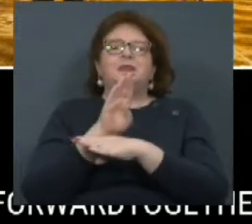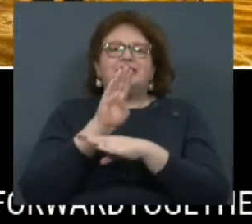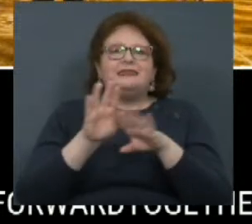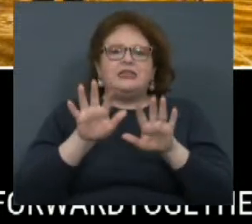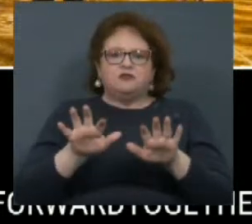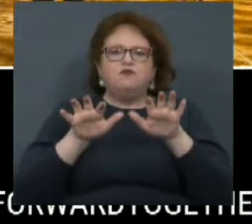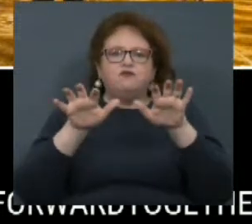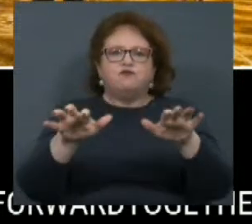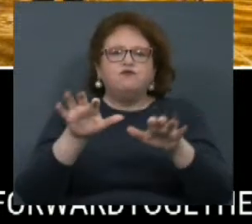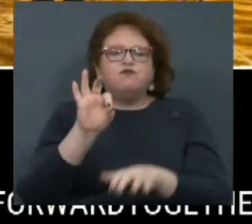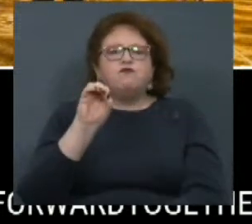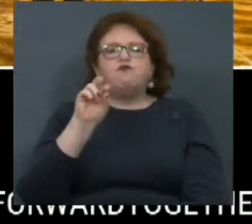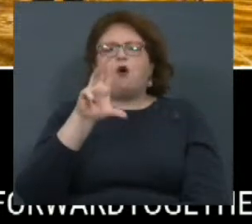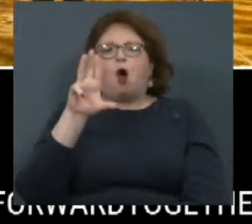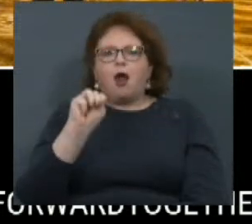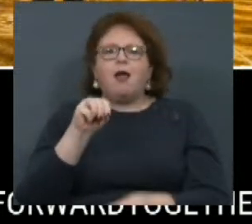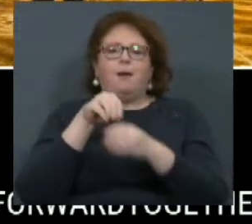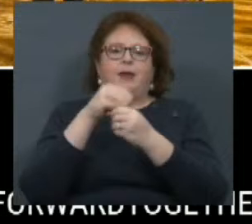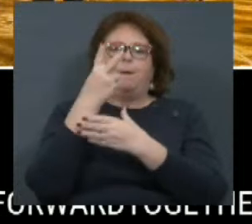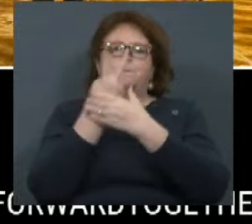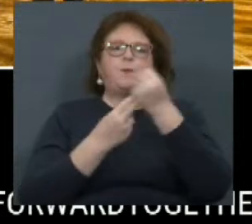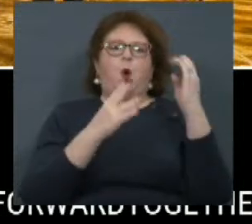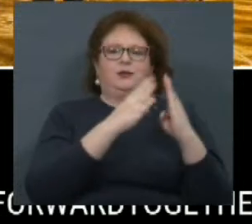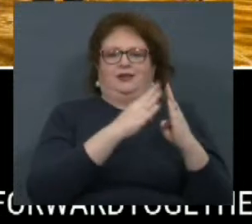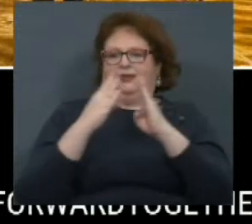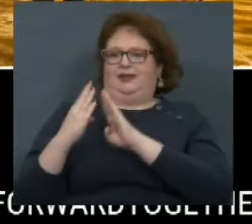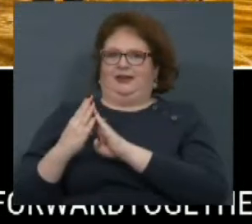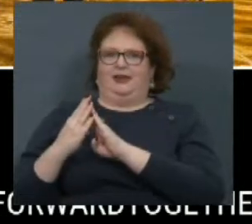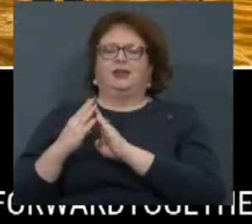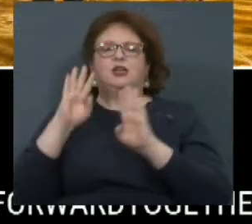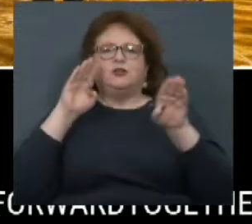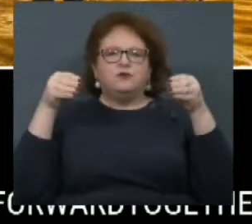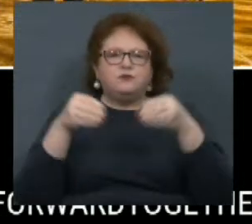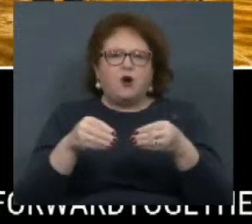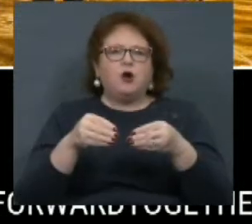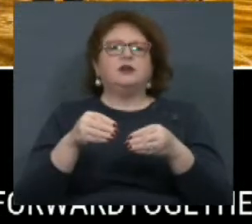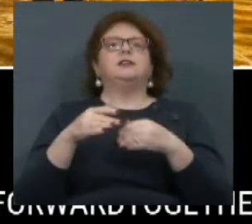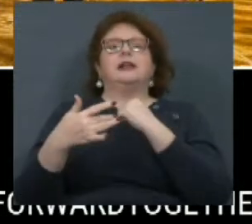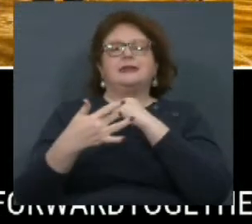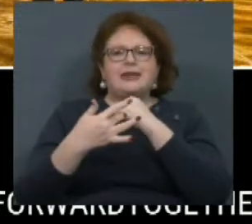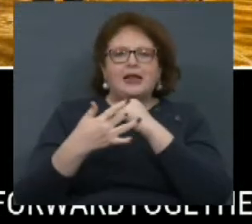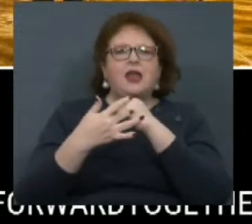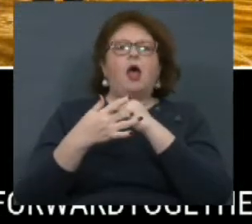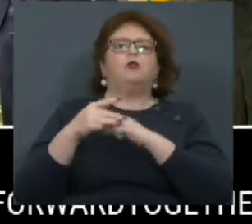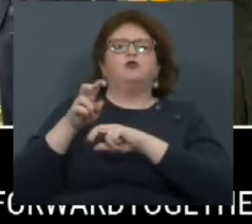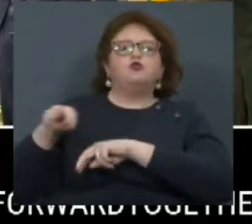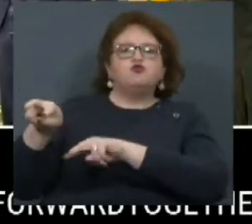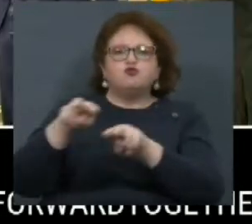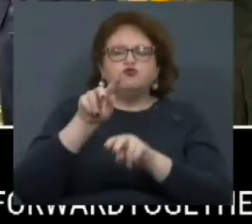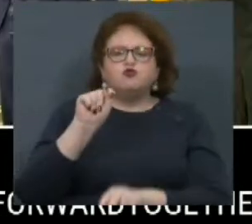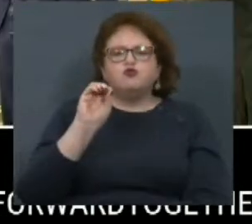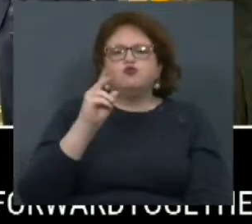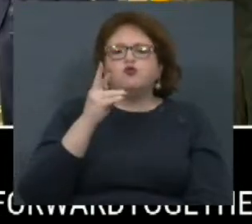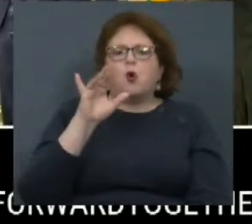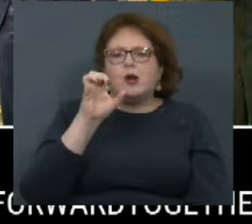forums in both cities, focusing on technology, tourism, and also manufacturing.